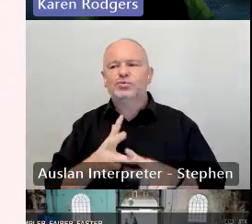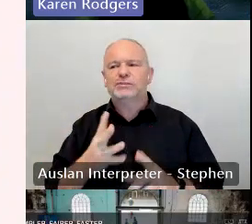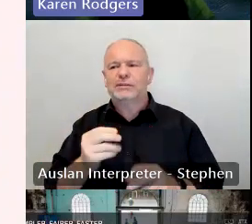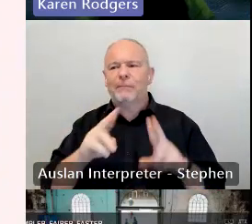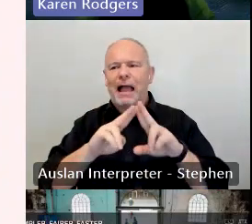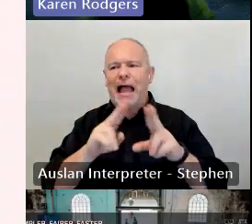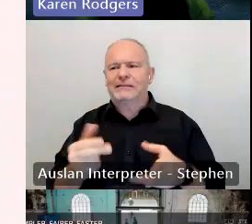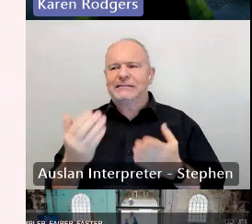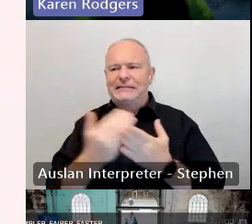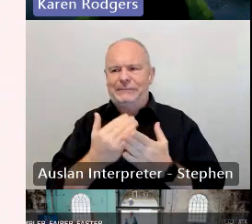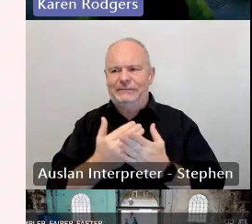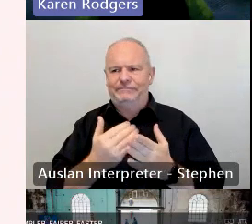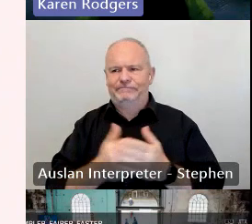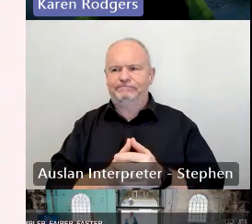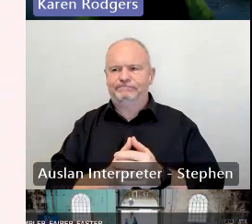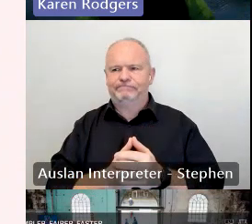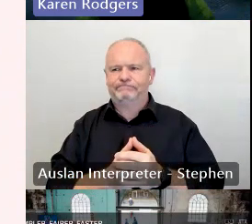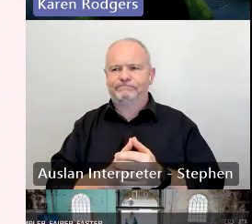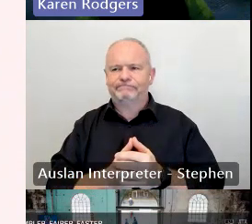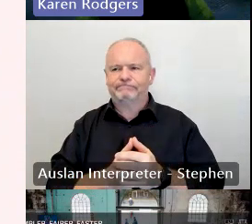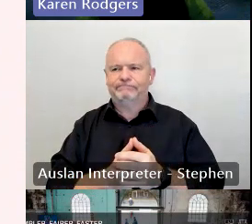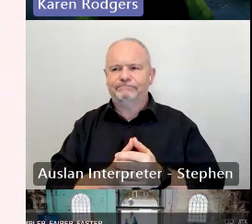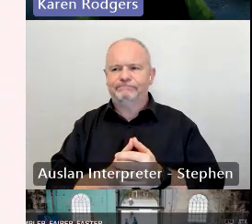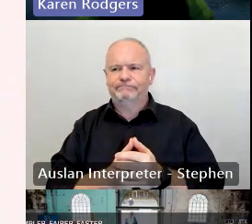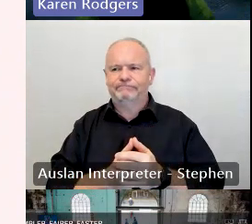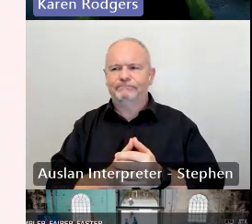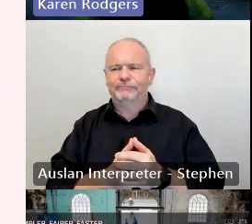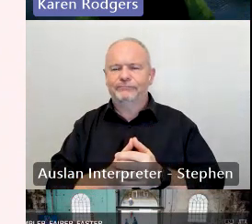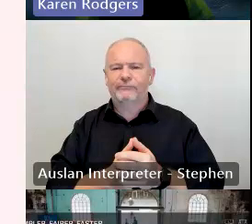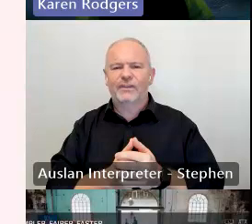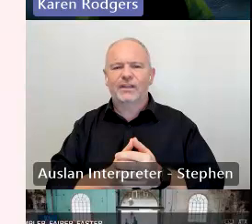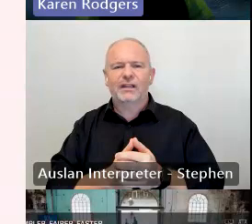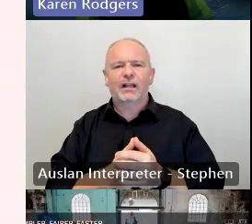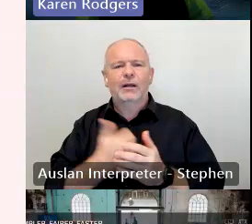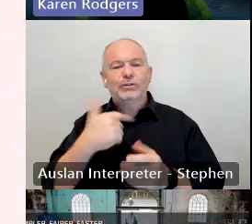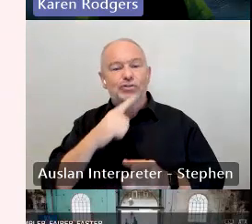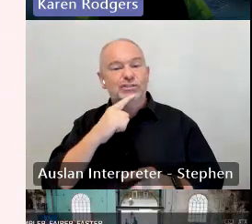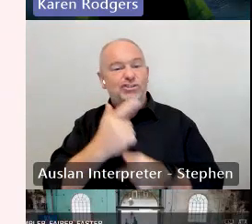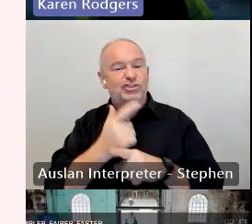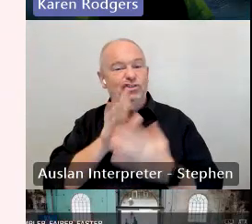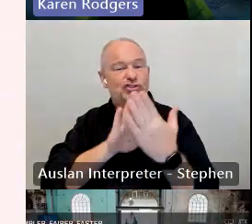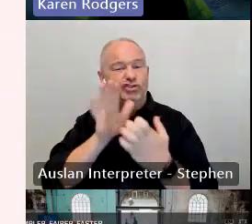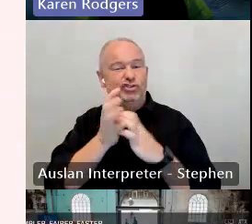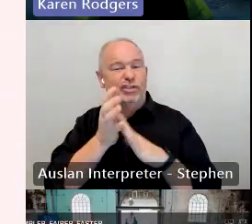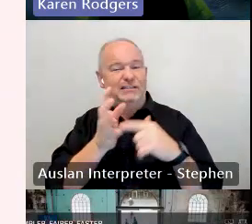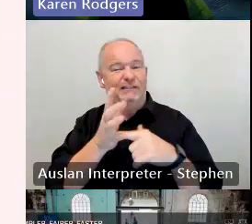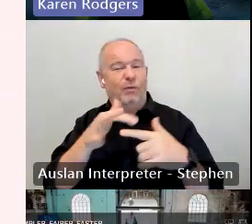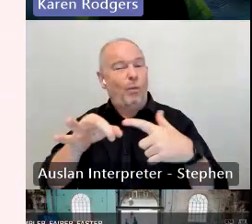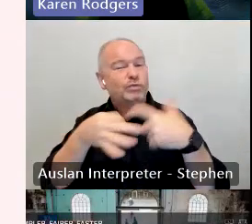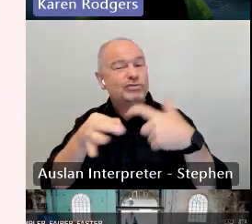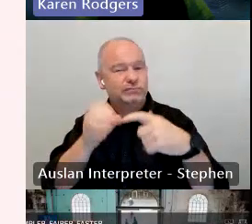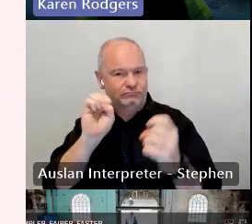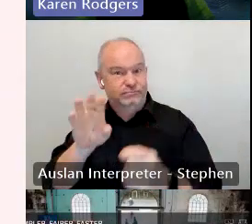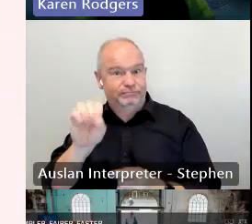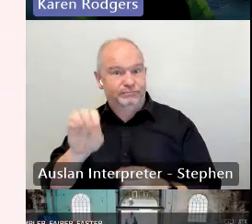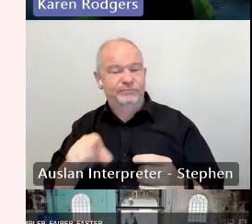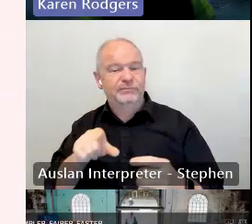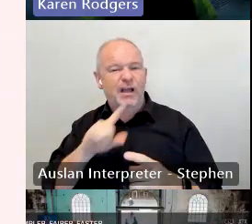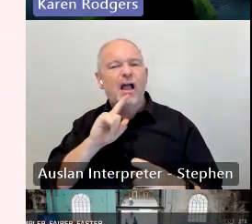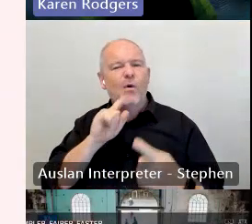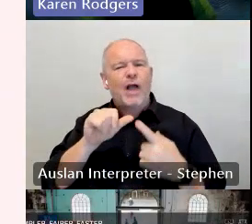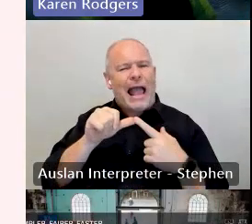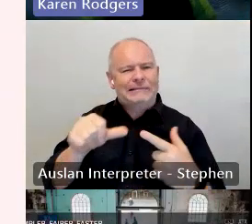housekeeping. Could we please ask that you use the chat to ask any questions as we go along, and we'll address as many